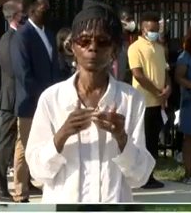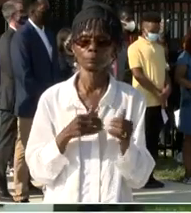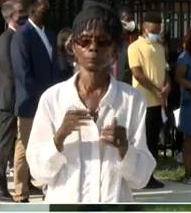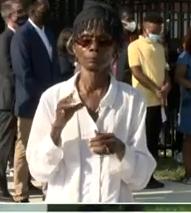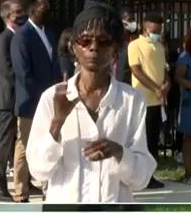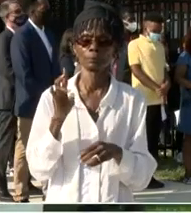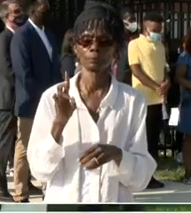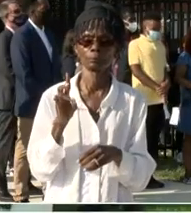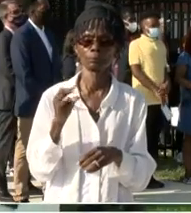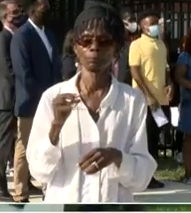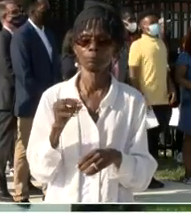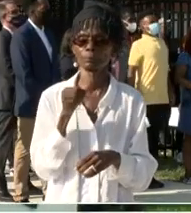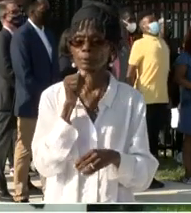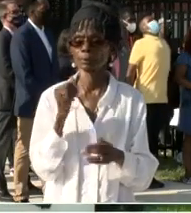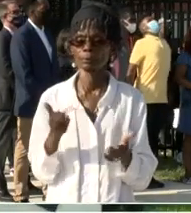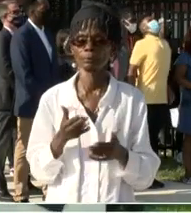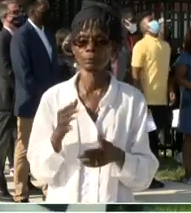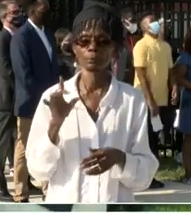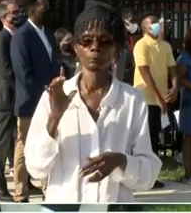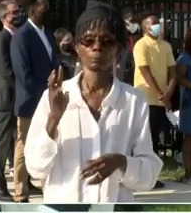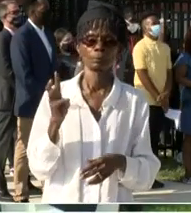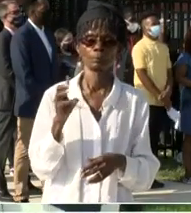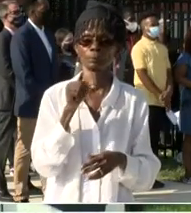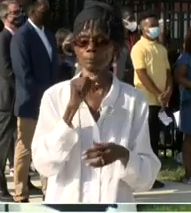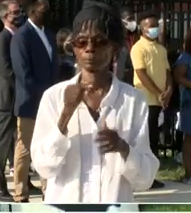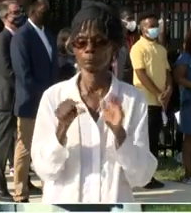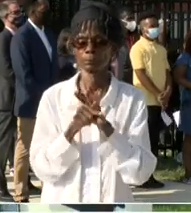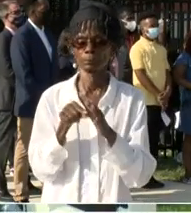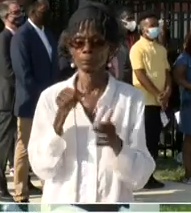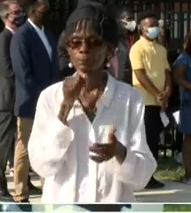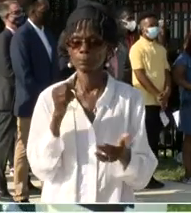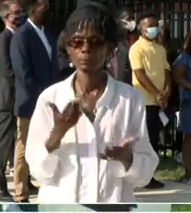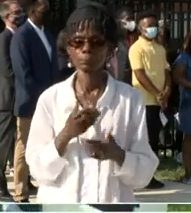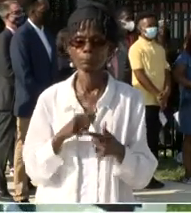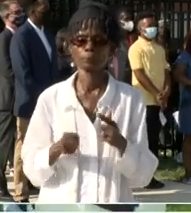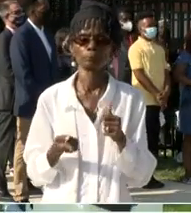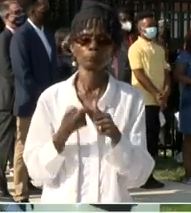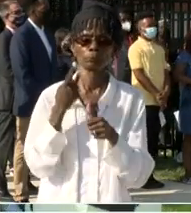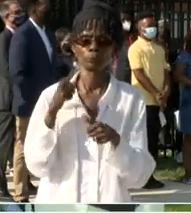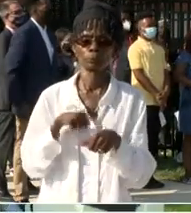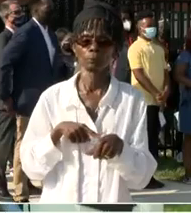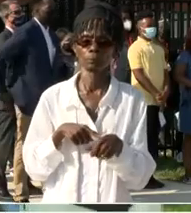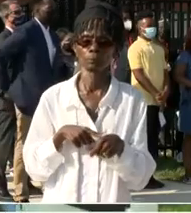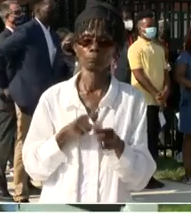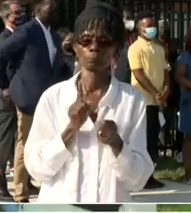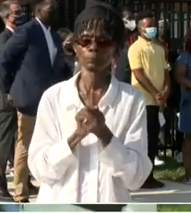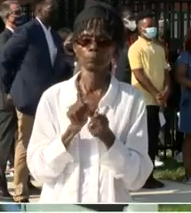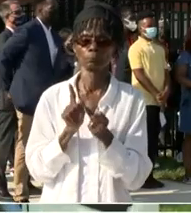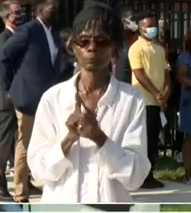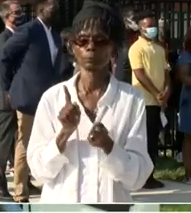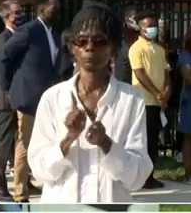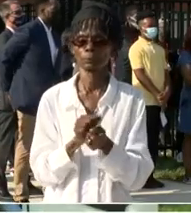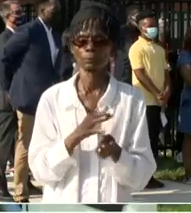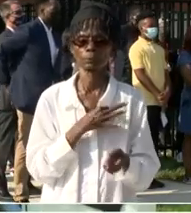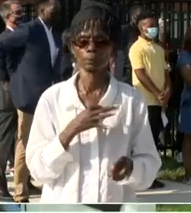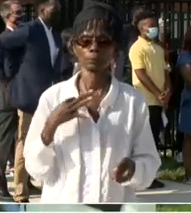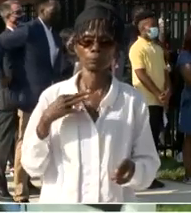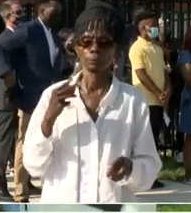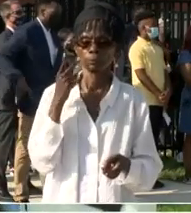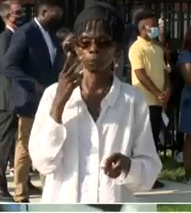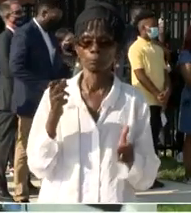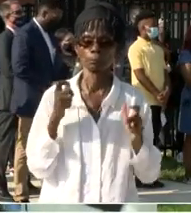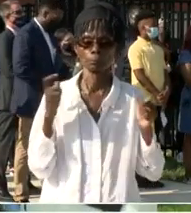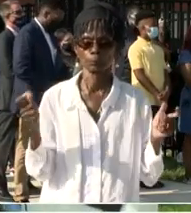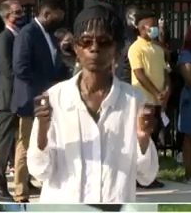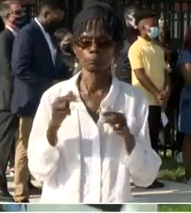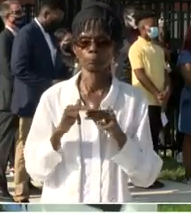in your 6th grade year. So getting to know the facility, getting to know the staff, and building back those strong relationships that we know that are